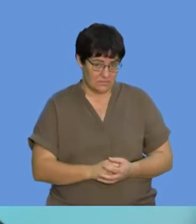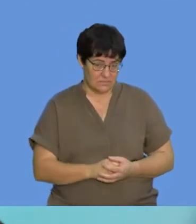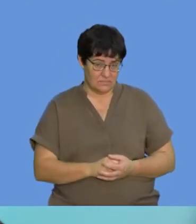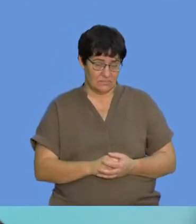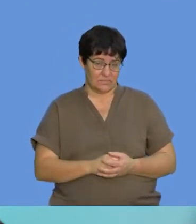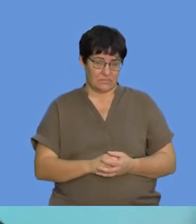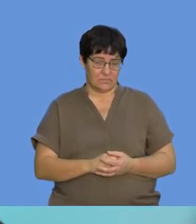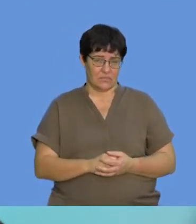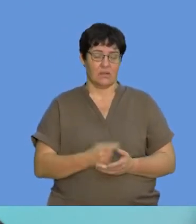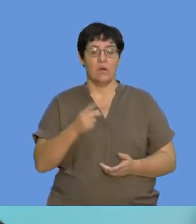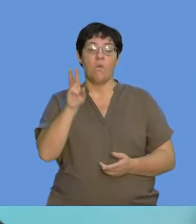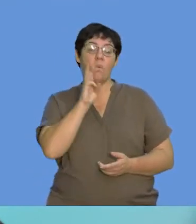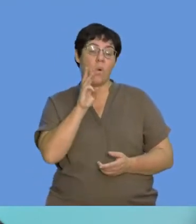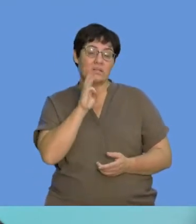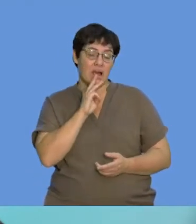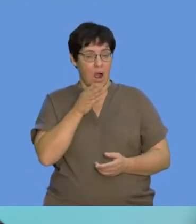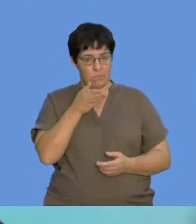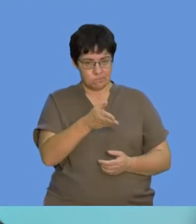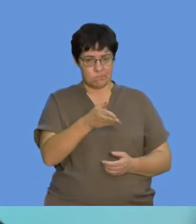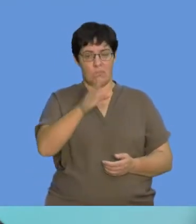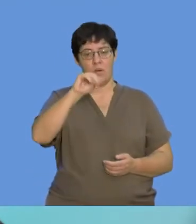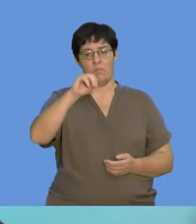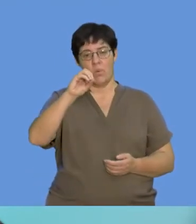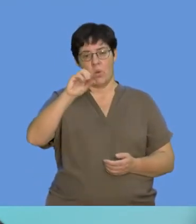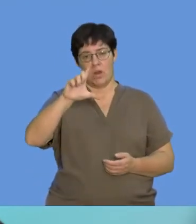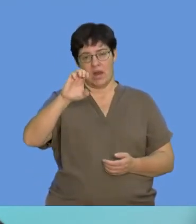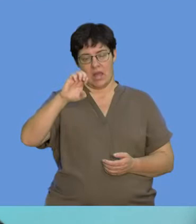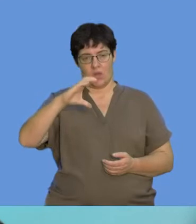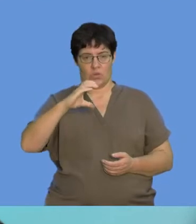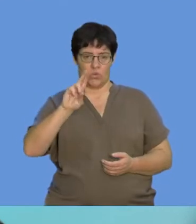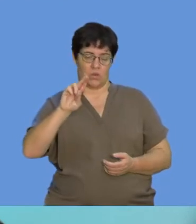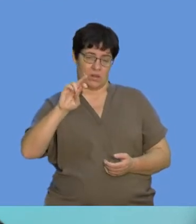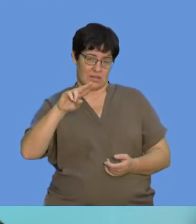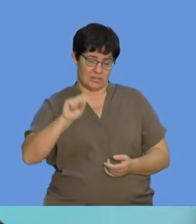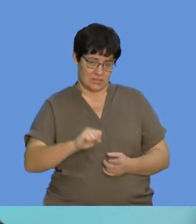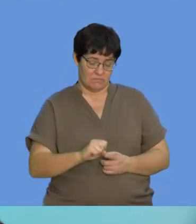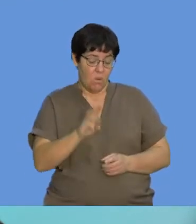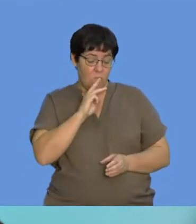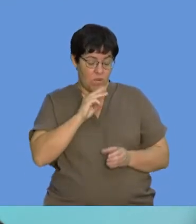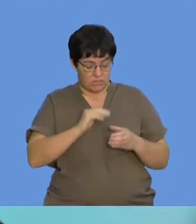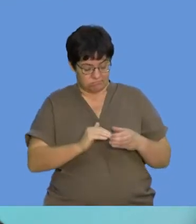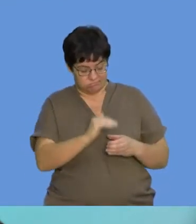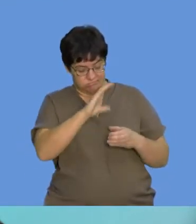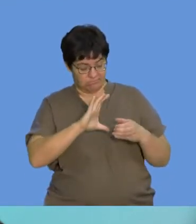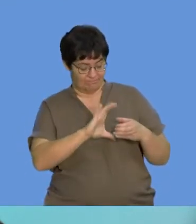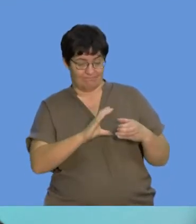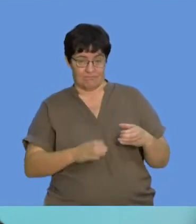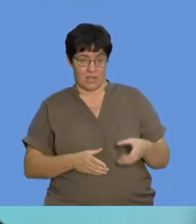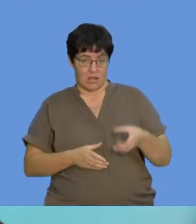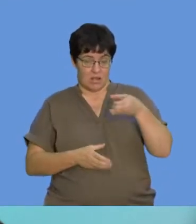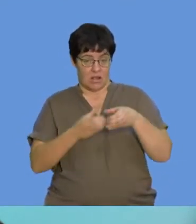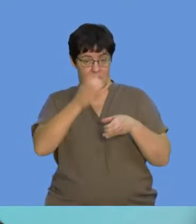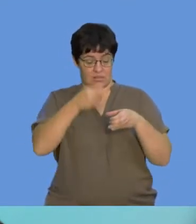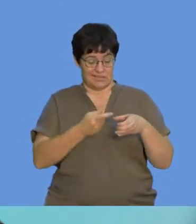that water consists of molecules. Now, so if we were given a glass full of water, now the question that we're asking ourselves